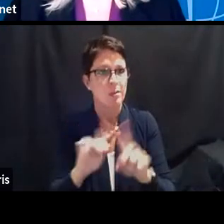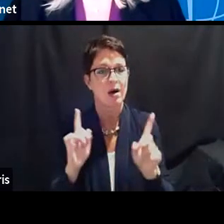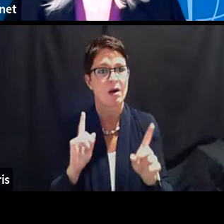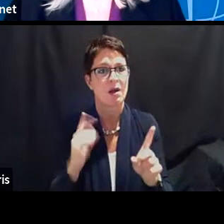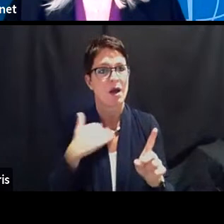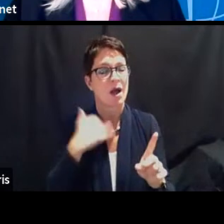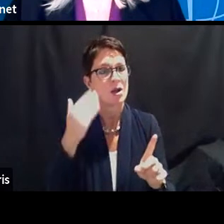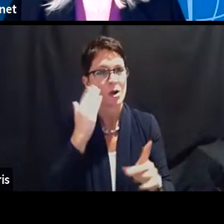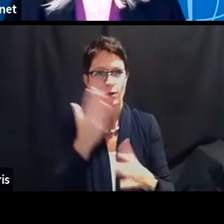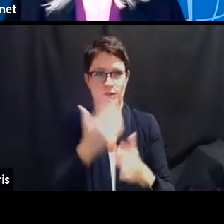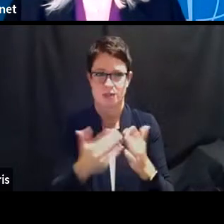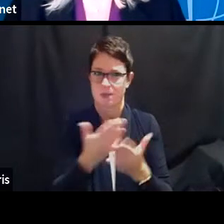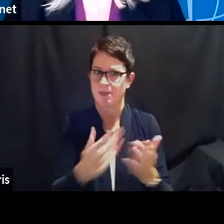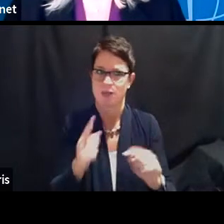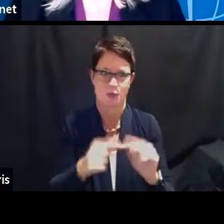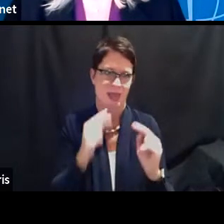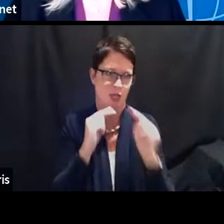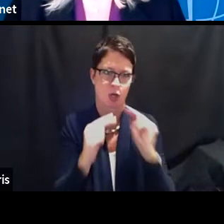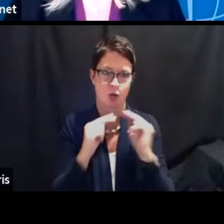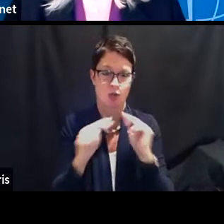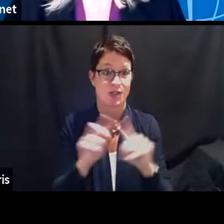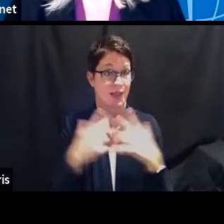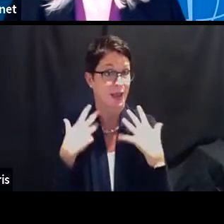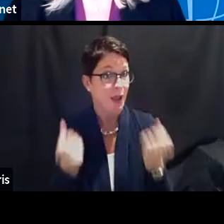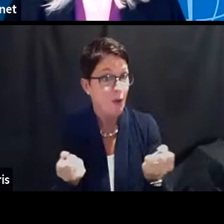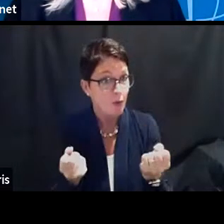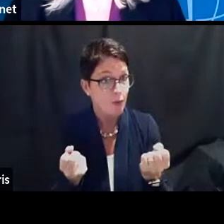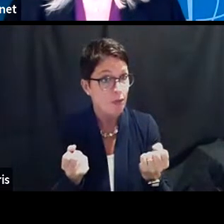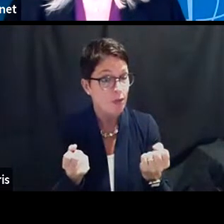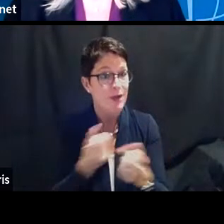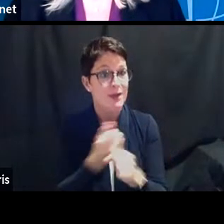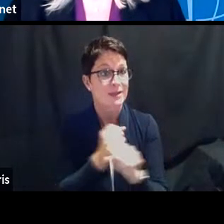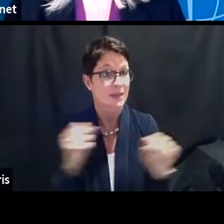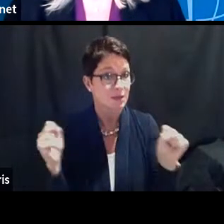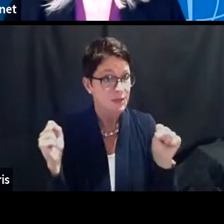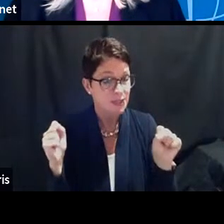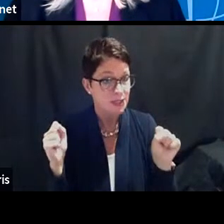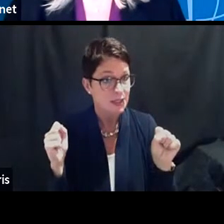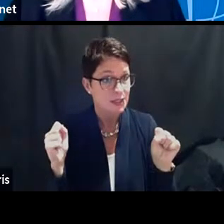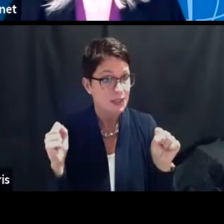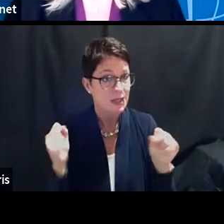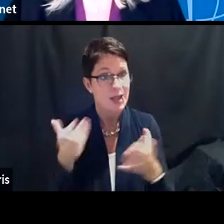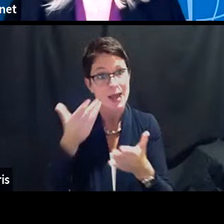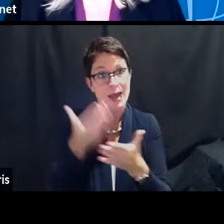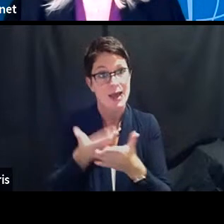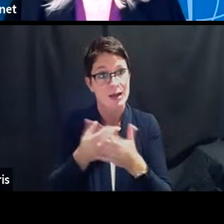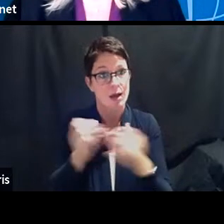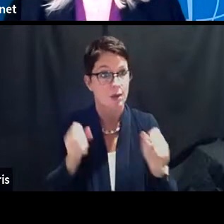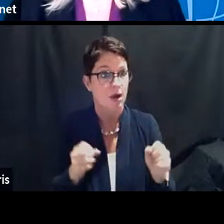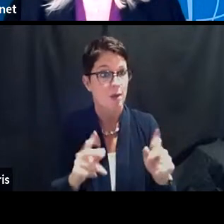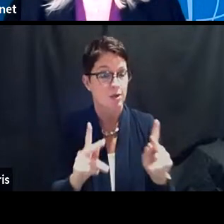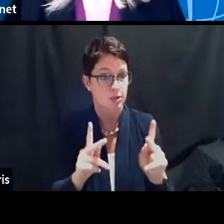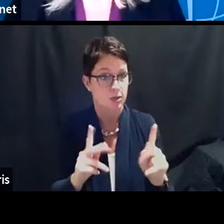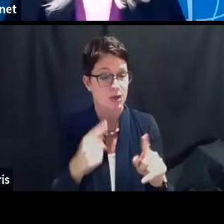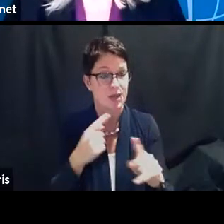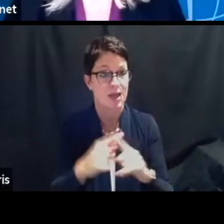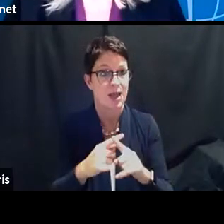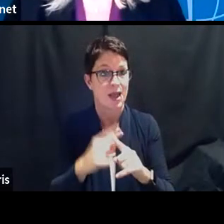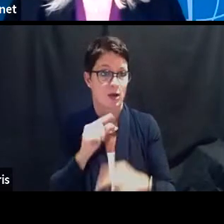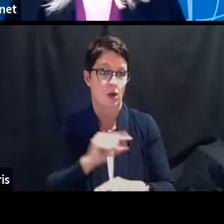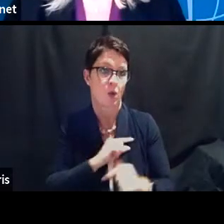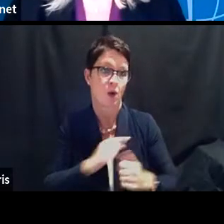some non-negotiables, such as health, safety, economic opportunity, and overall quality of